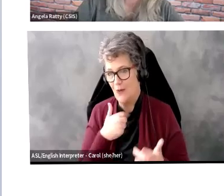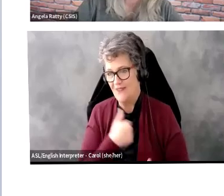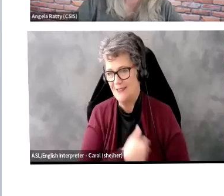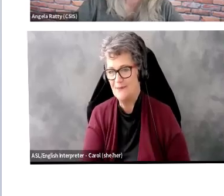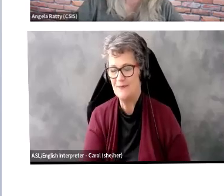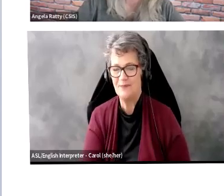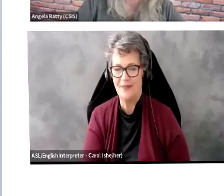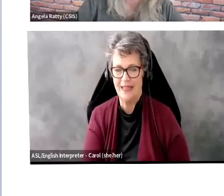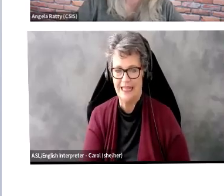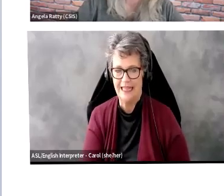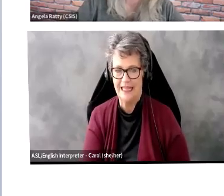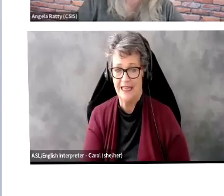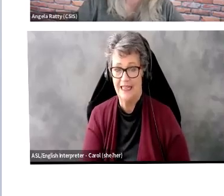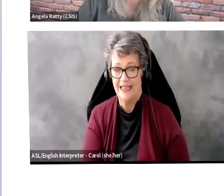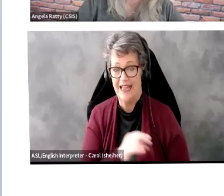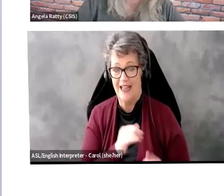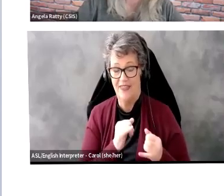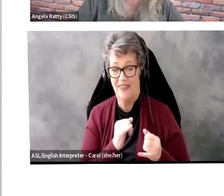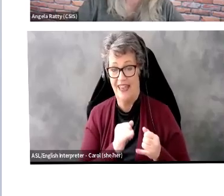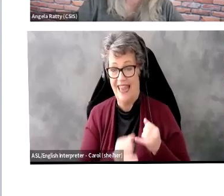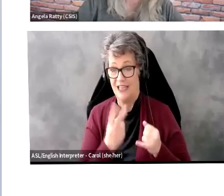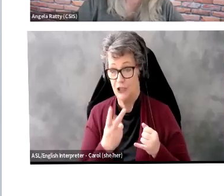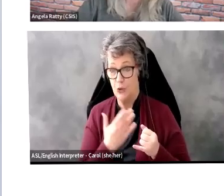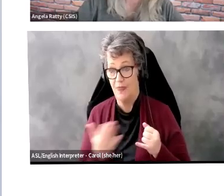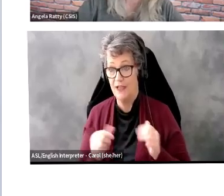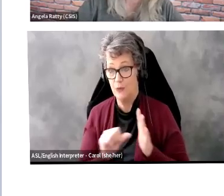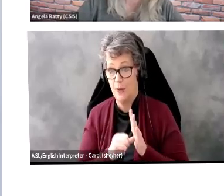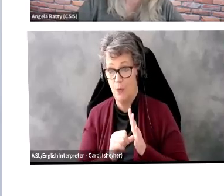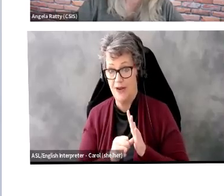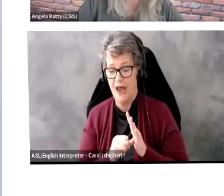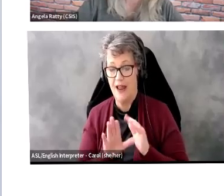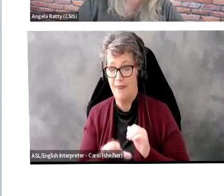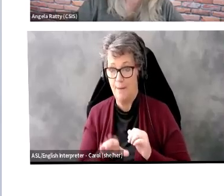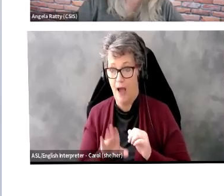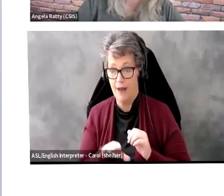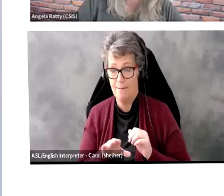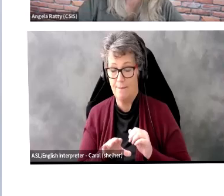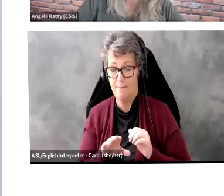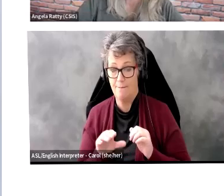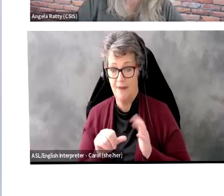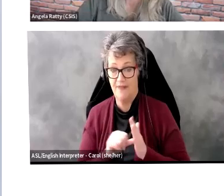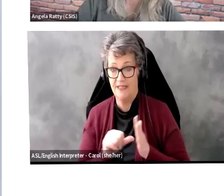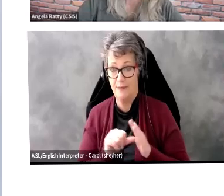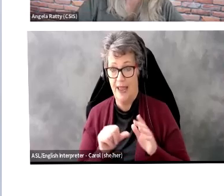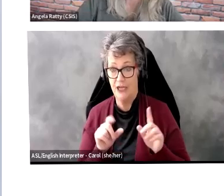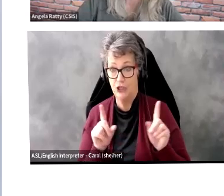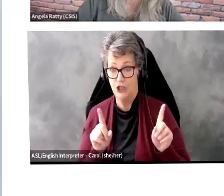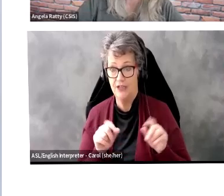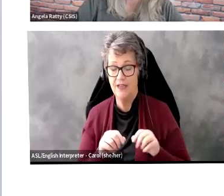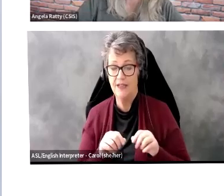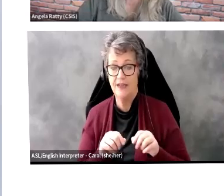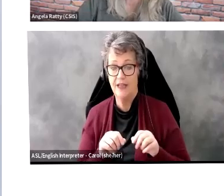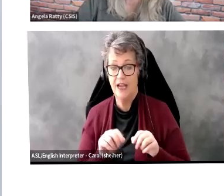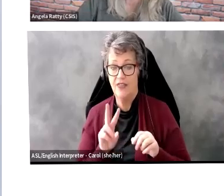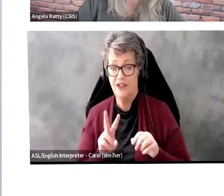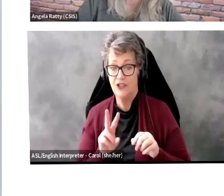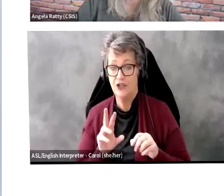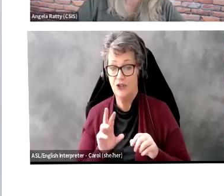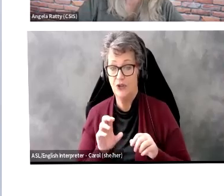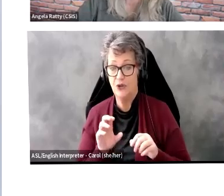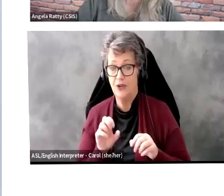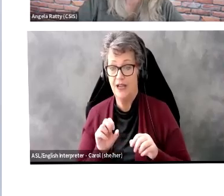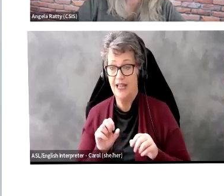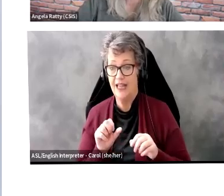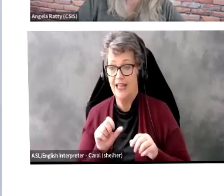us. And then the last two things I wanted to point out are at the bottom of this page. The two listservs, the last